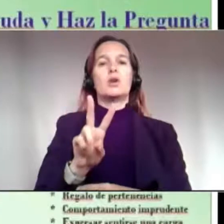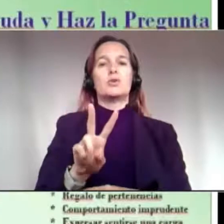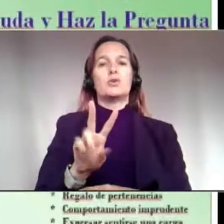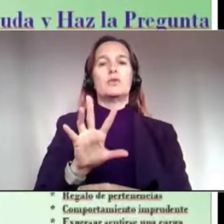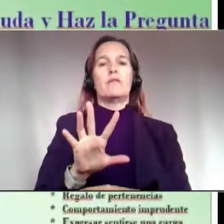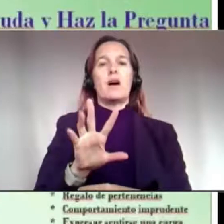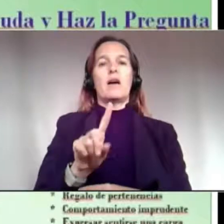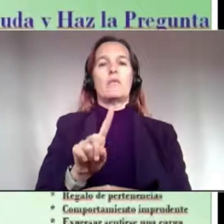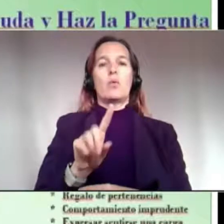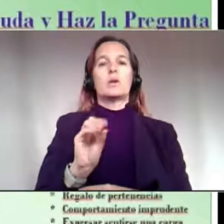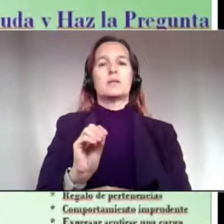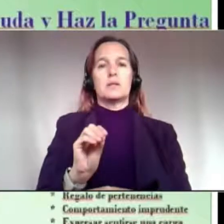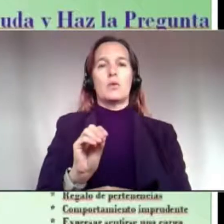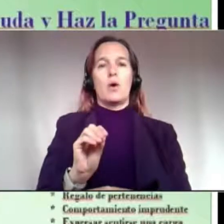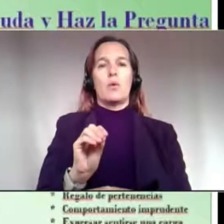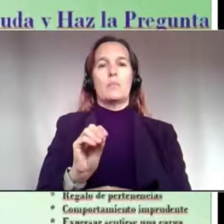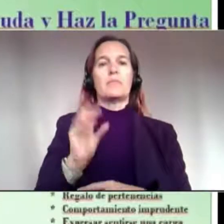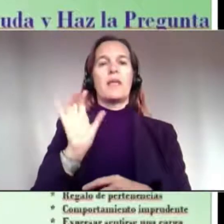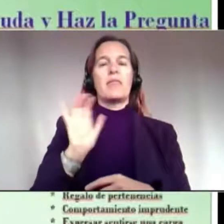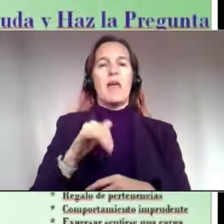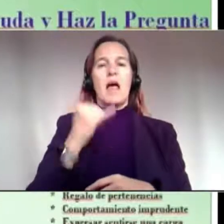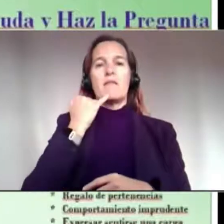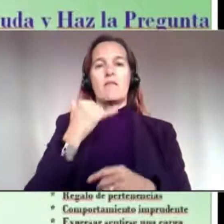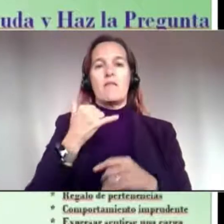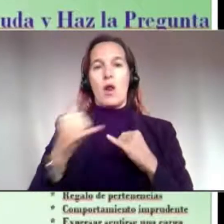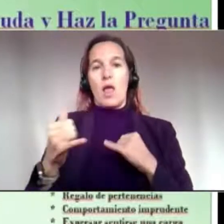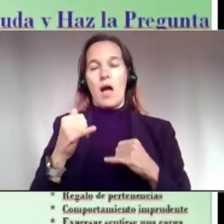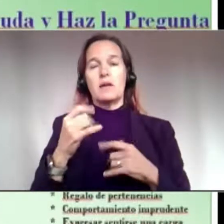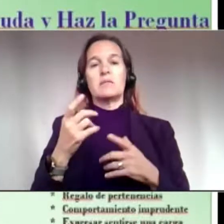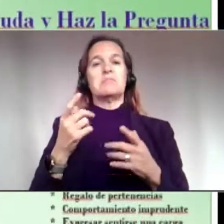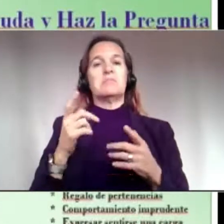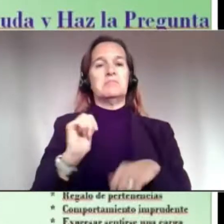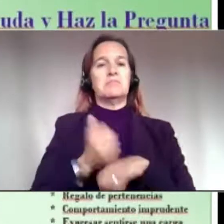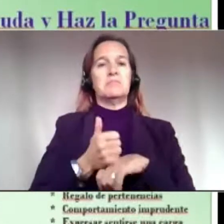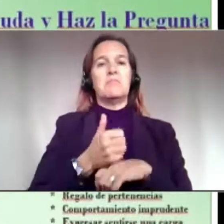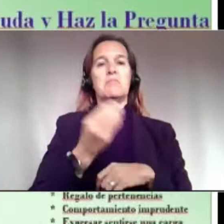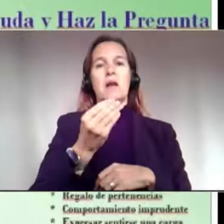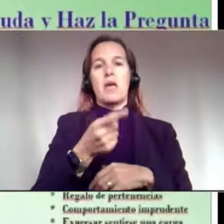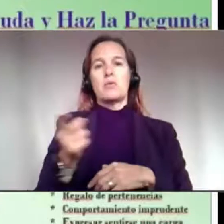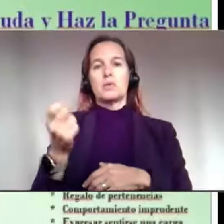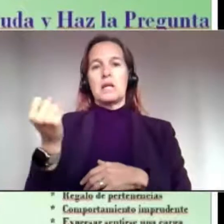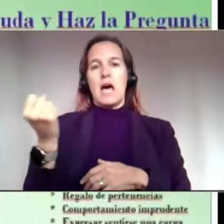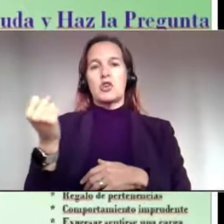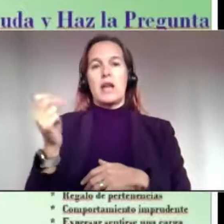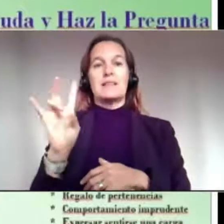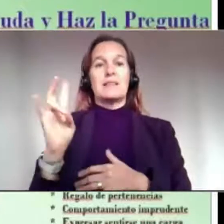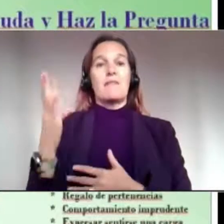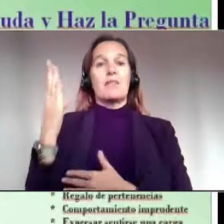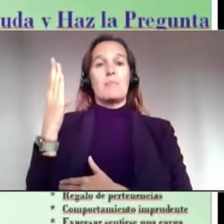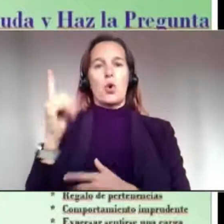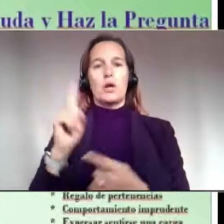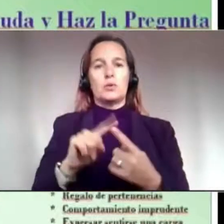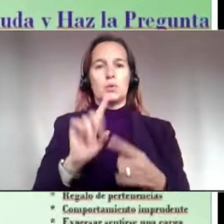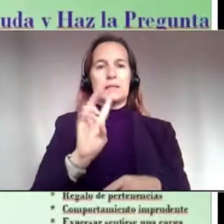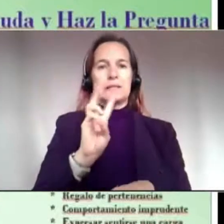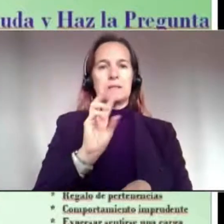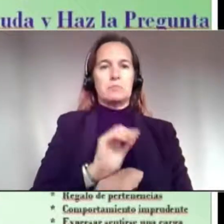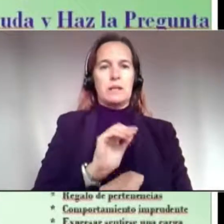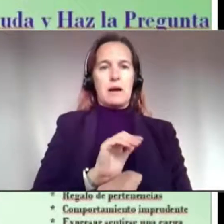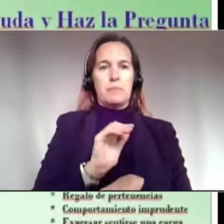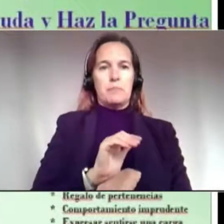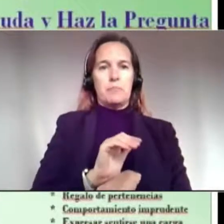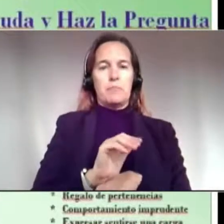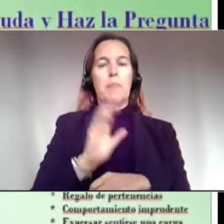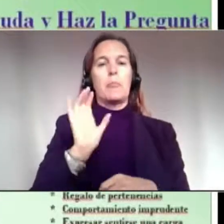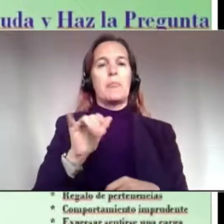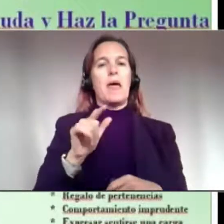1-833-955-2510. And the Warm Line is available Monday through Saturday from 7:30 a.m. to 6 p.m. The Warm Line offers